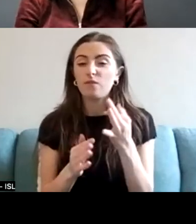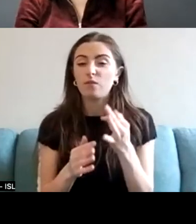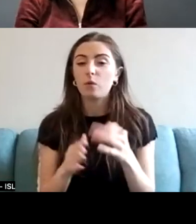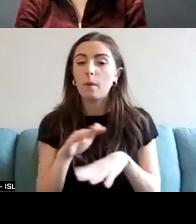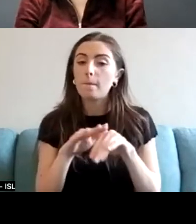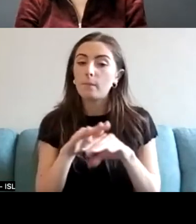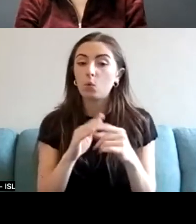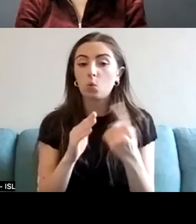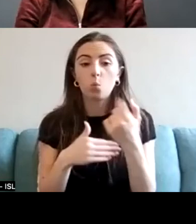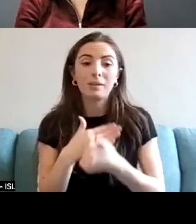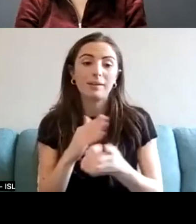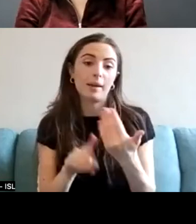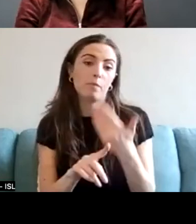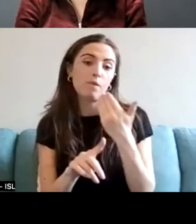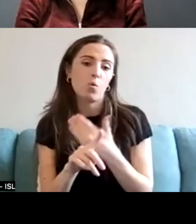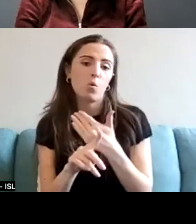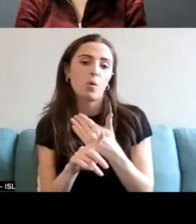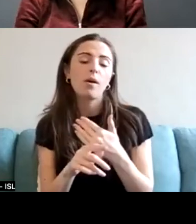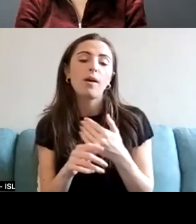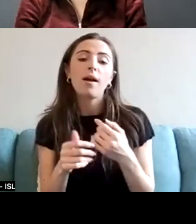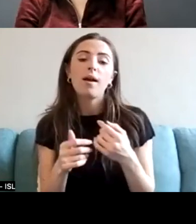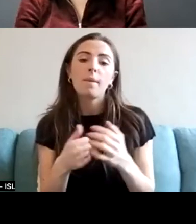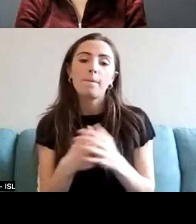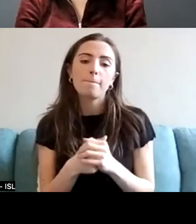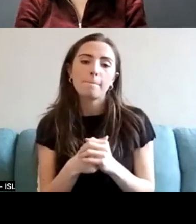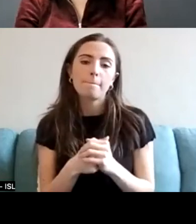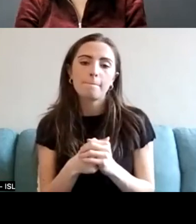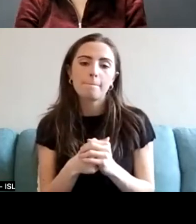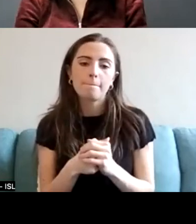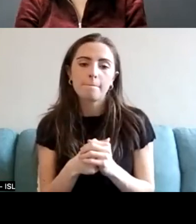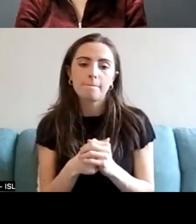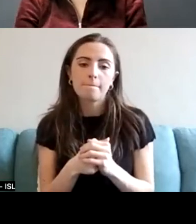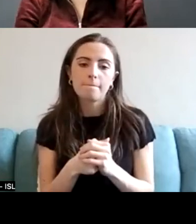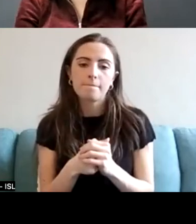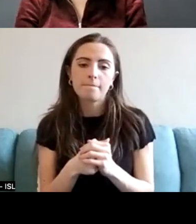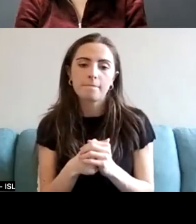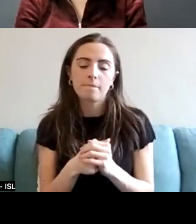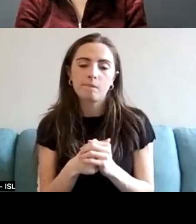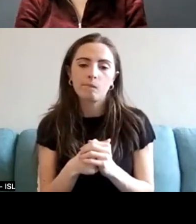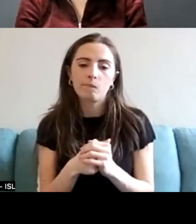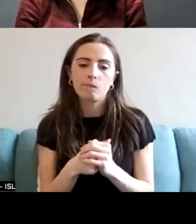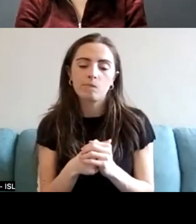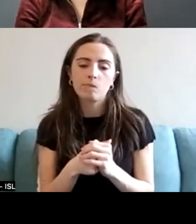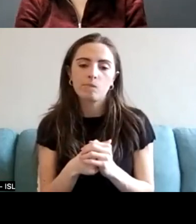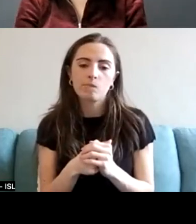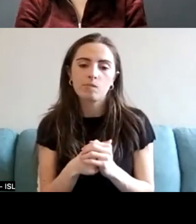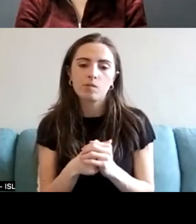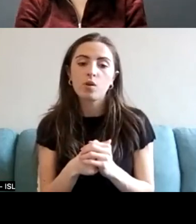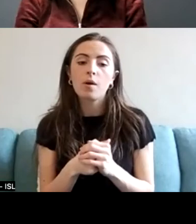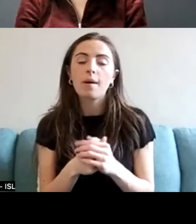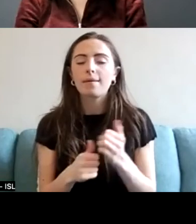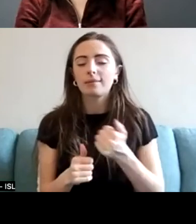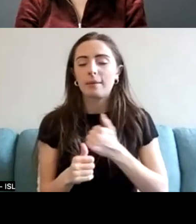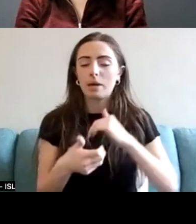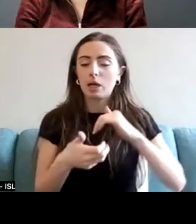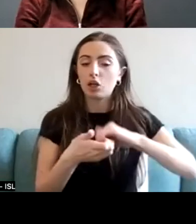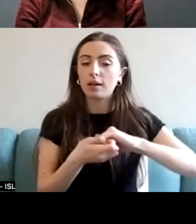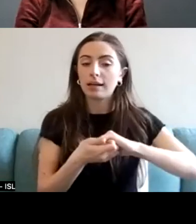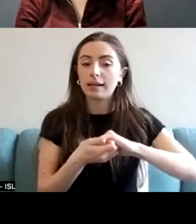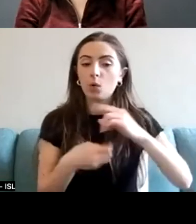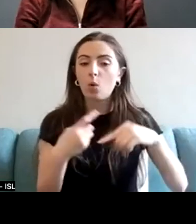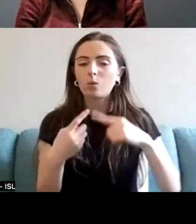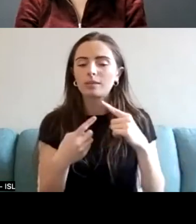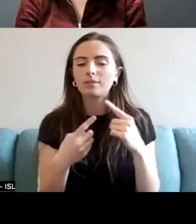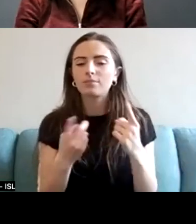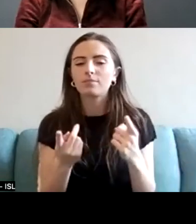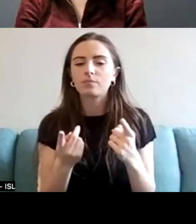step past that. And one of our colleagues, Employers for Change, always recommends that you can copy and paste